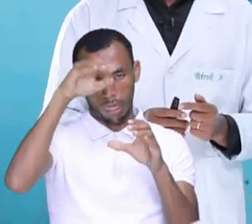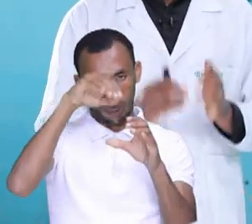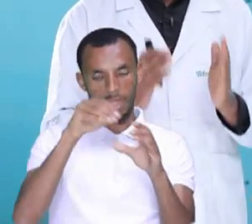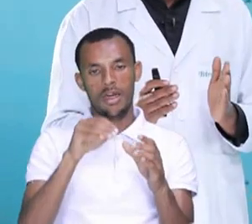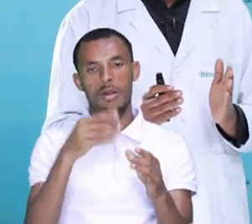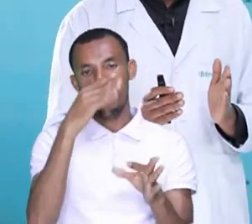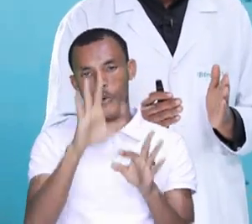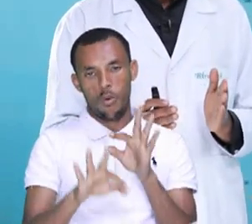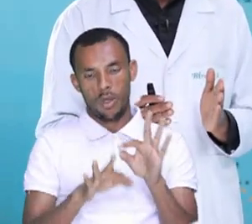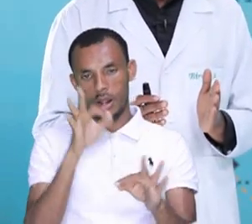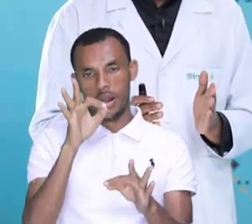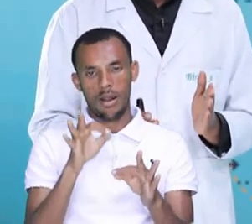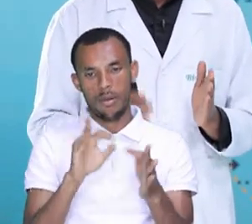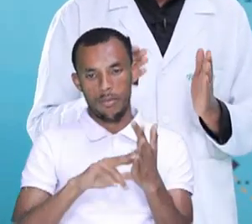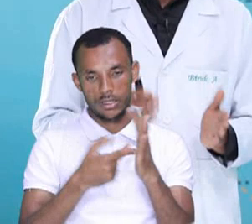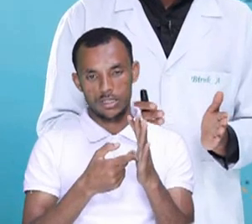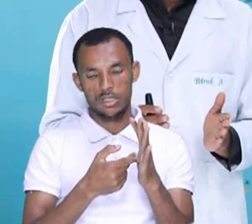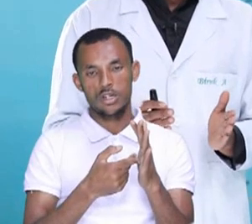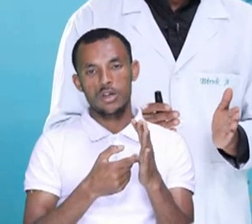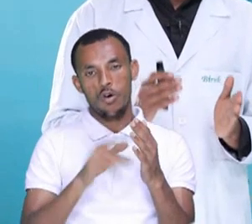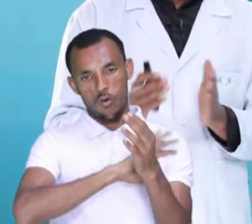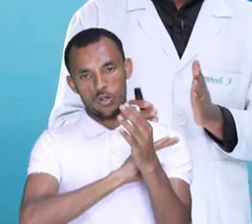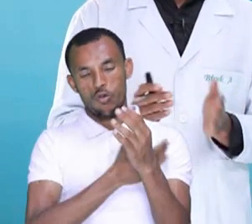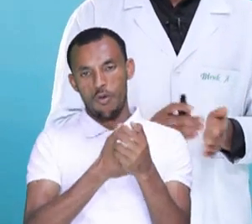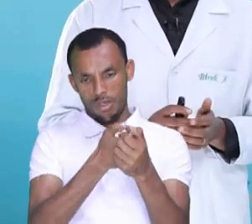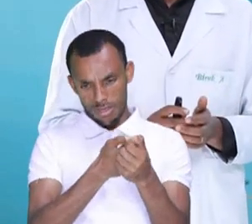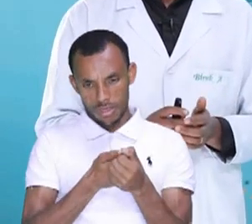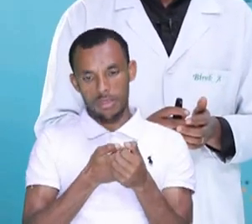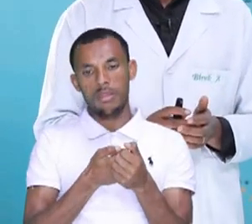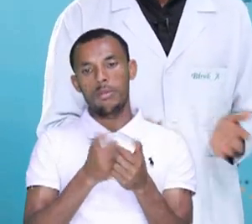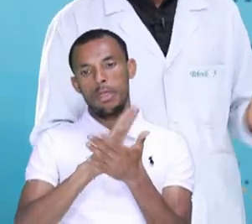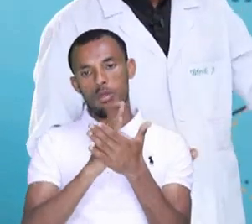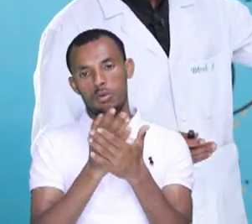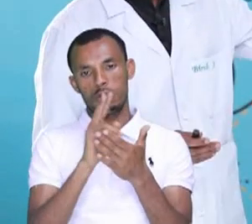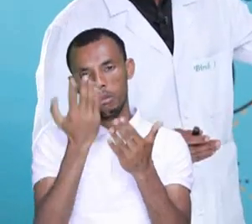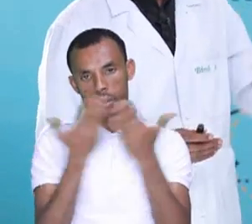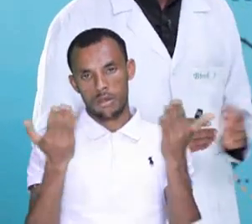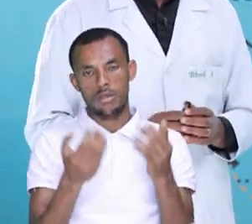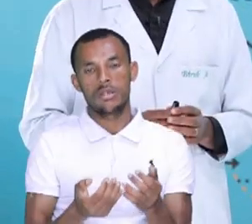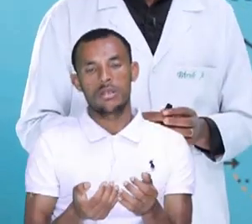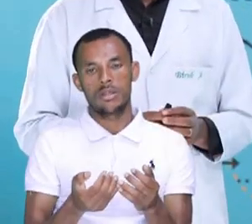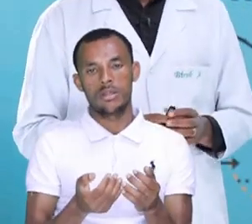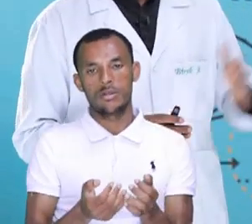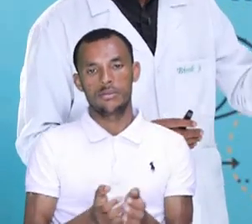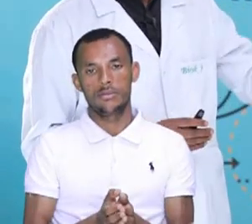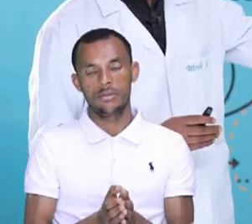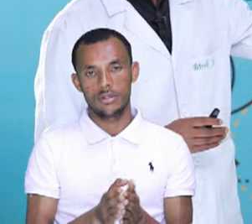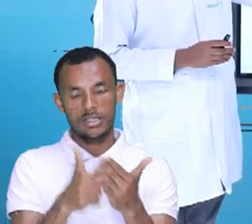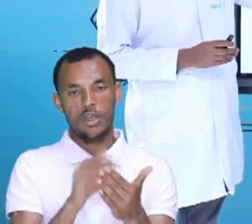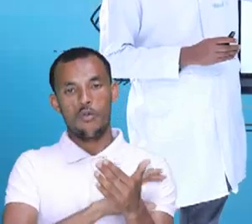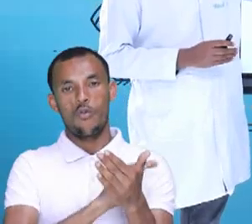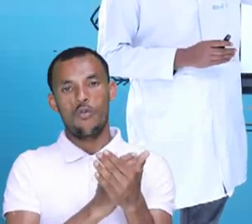intermolecular. Intermolecular means what? Force of attraction between species is known as intermolecular forces.